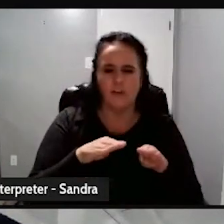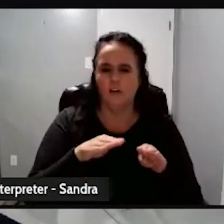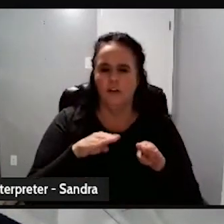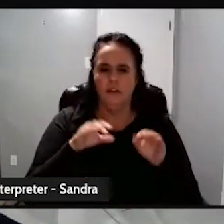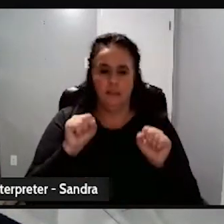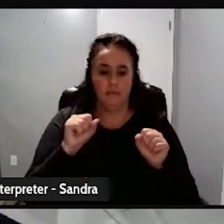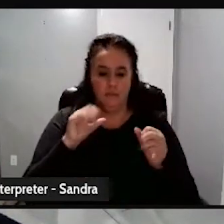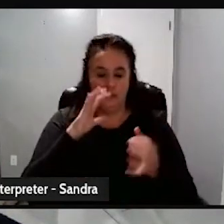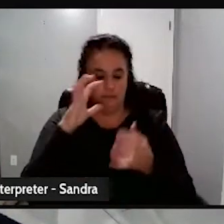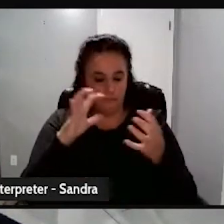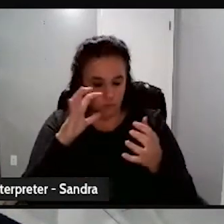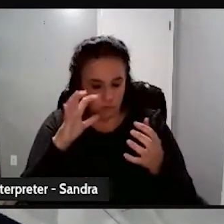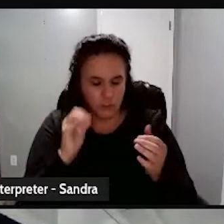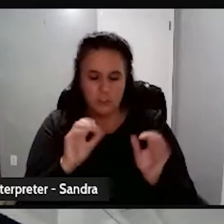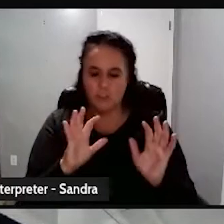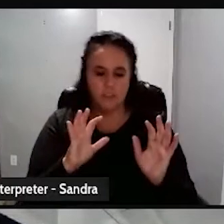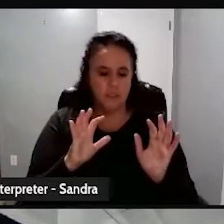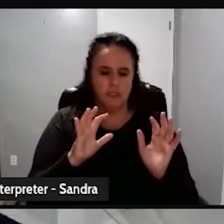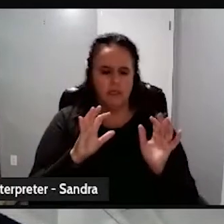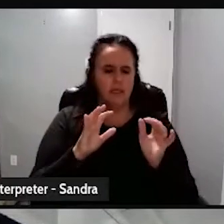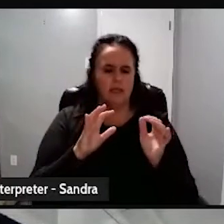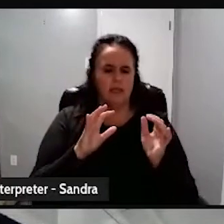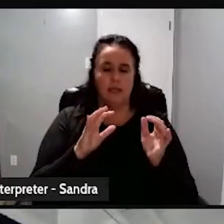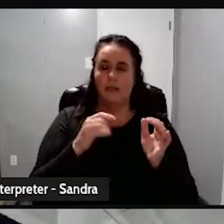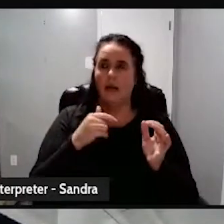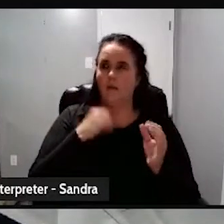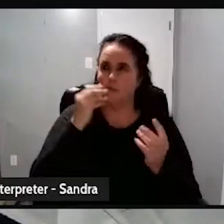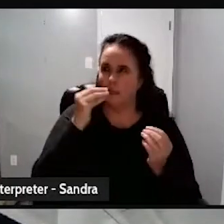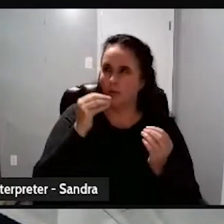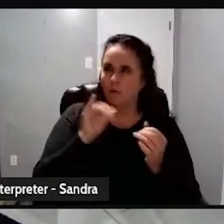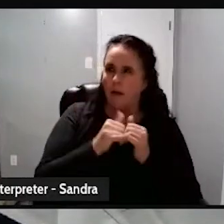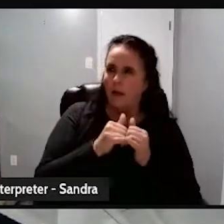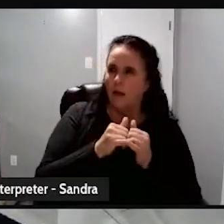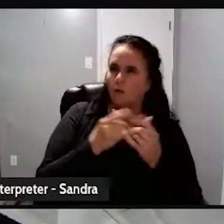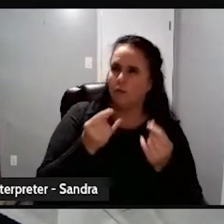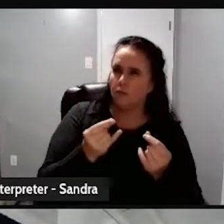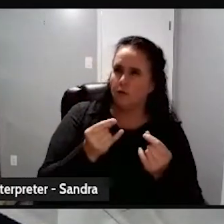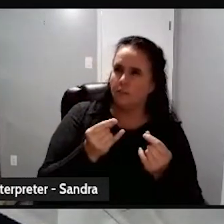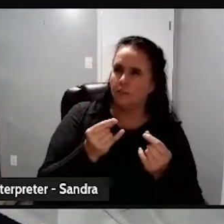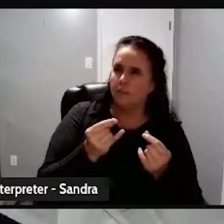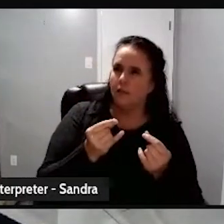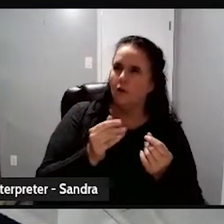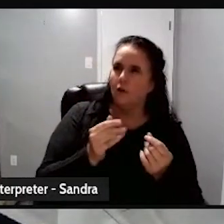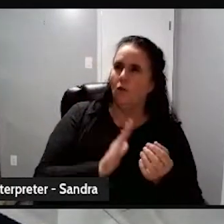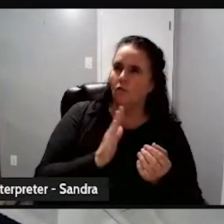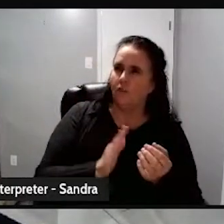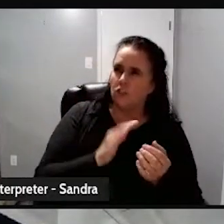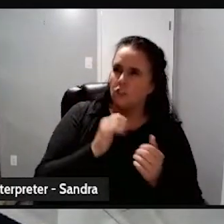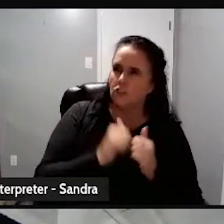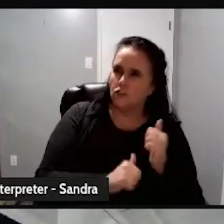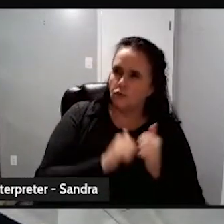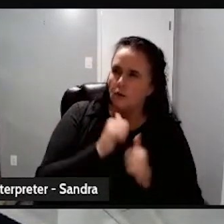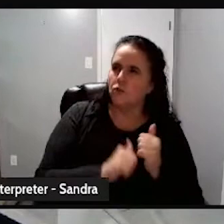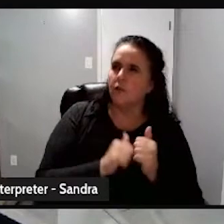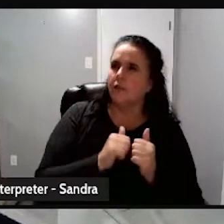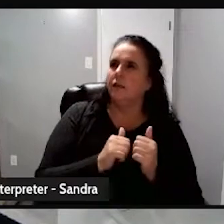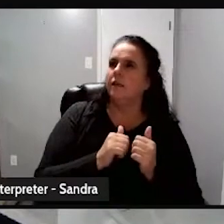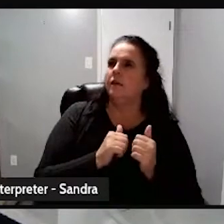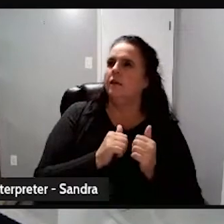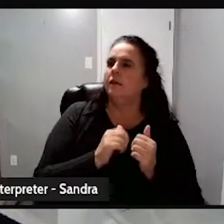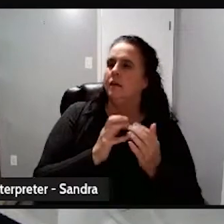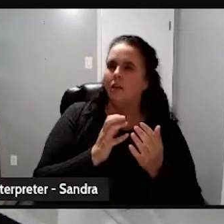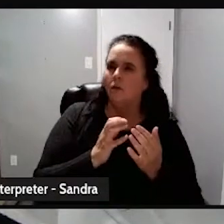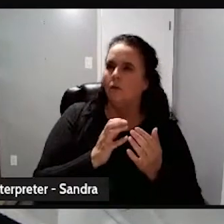think about, okay, well, how do we do this officially and structurally and institutionally? And then I went, well, it seems to be simple.